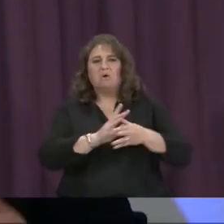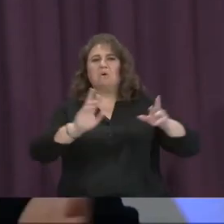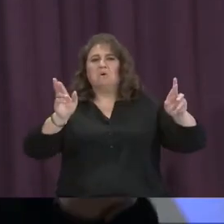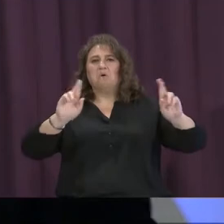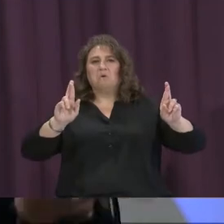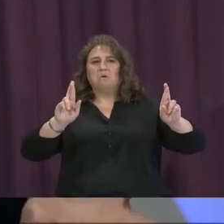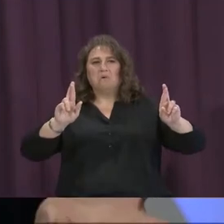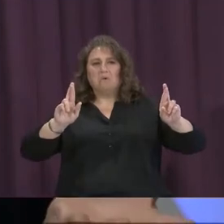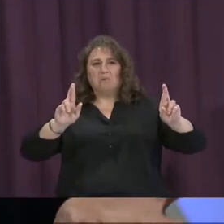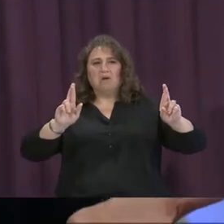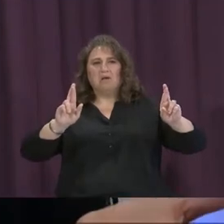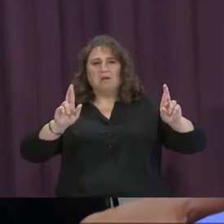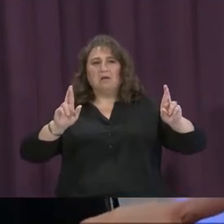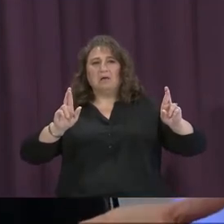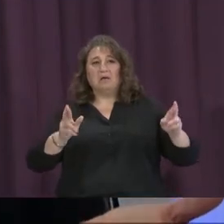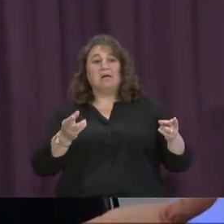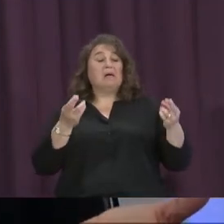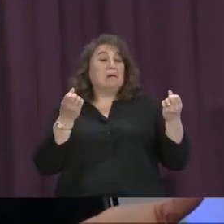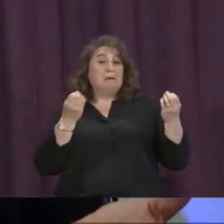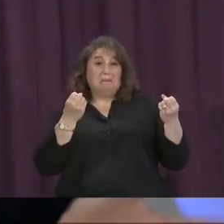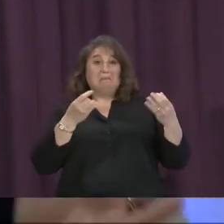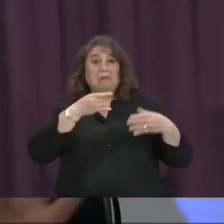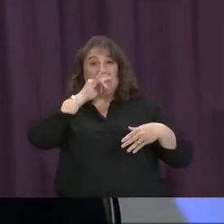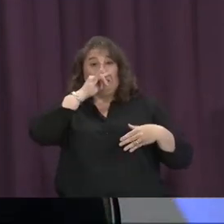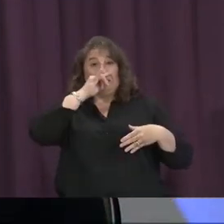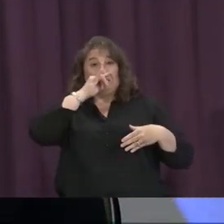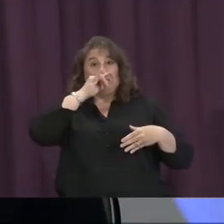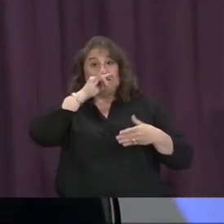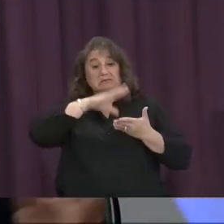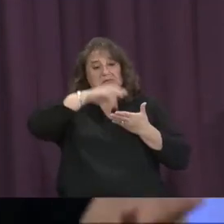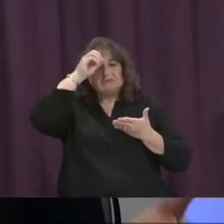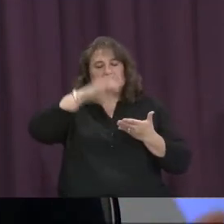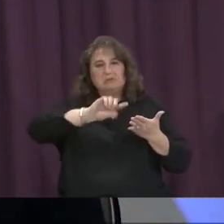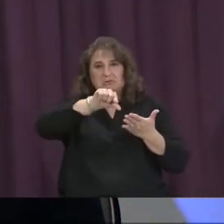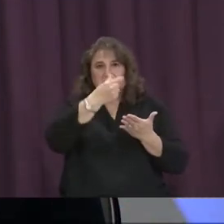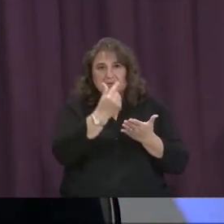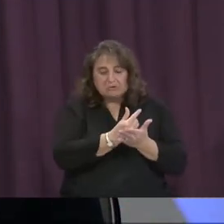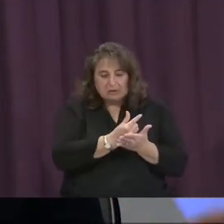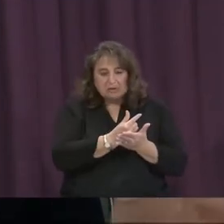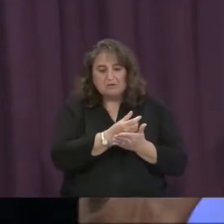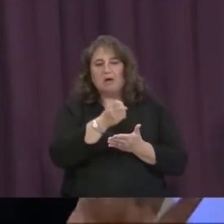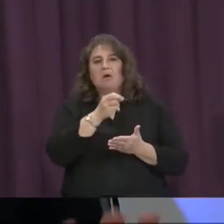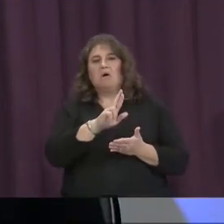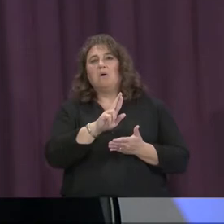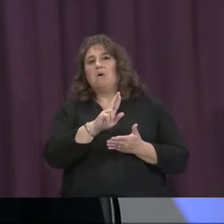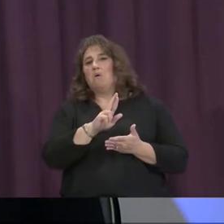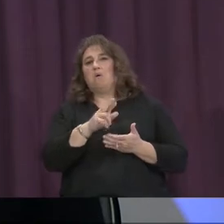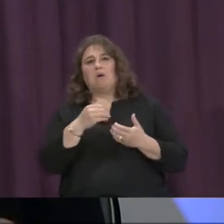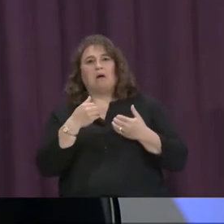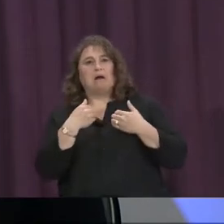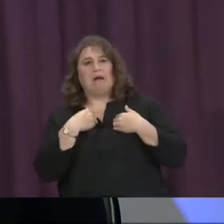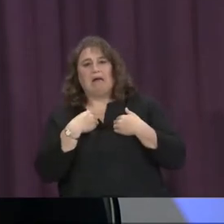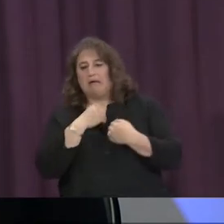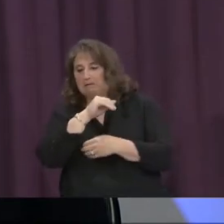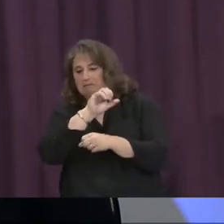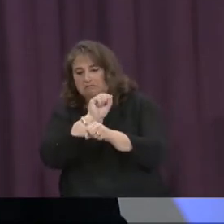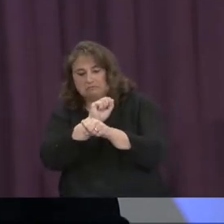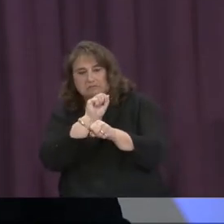you know, a lot of, a lot of kids have graduated from college or something like that. Or maybe they've gotten, you know, some kind of degree or into a job